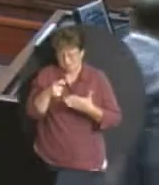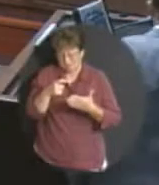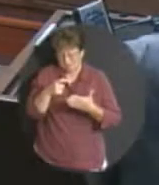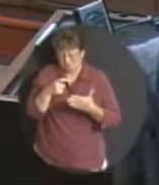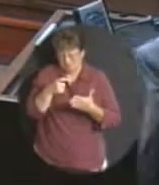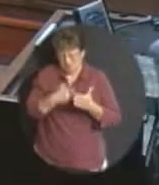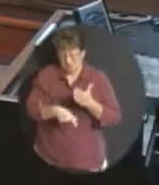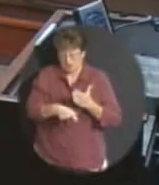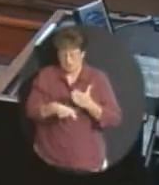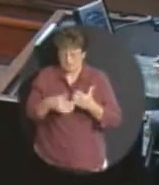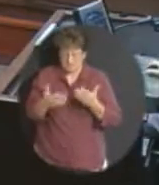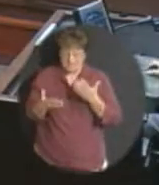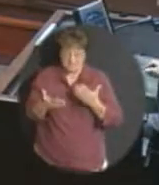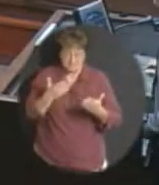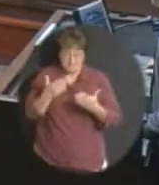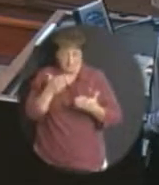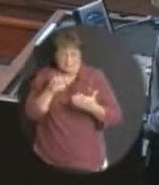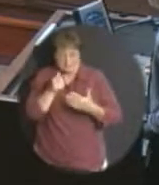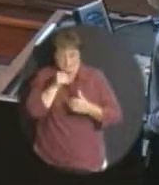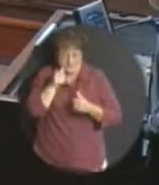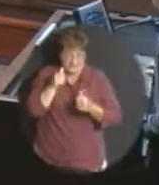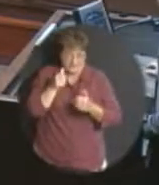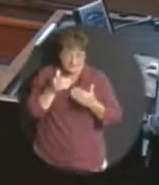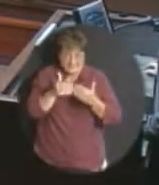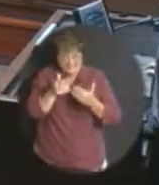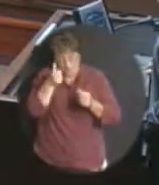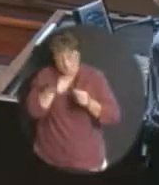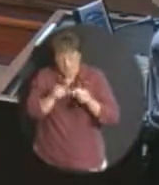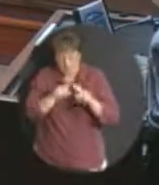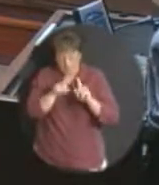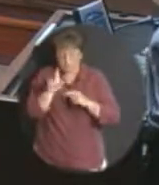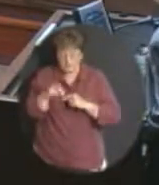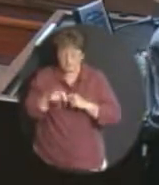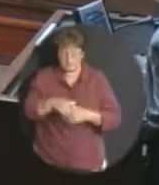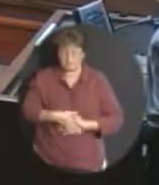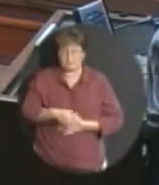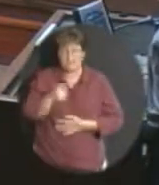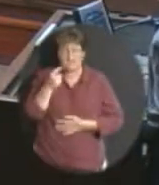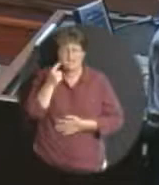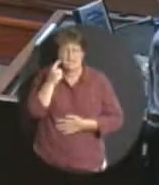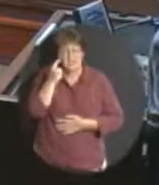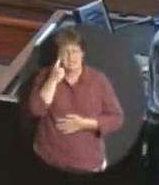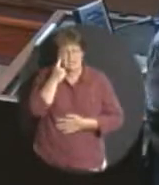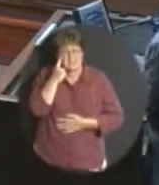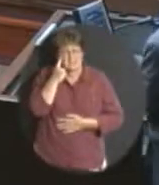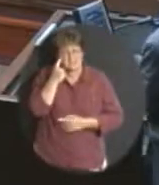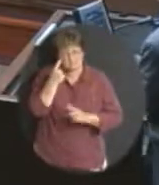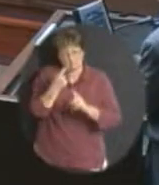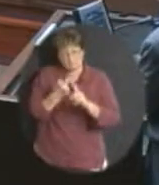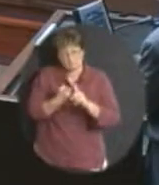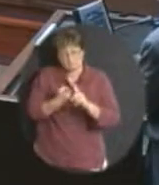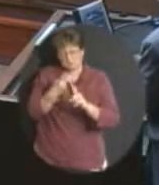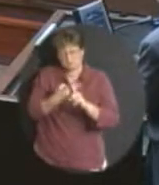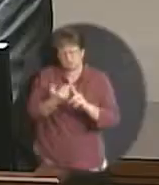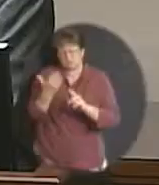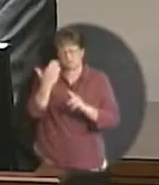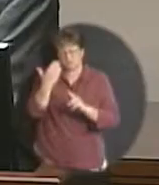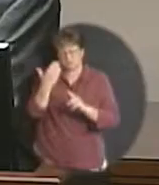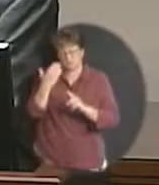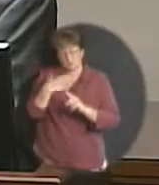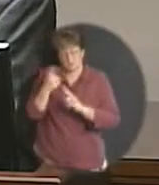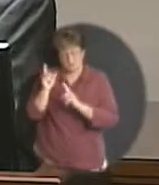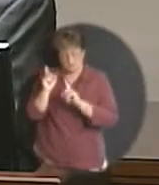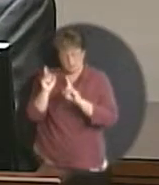Maybe not so gentle reminder because it's expensive. Certainly. I believe it was a month or two ago, we came forward and explained we had an issue with our